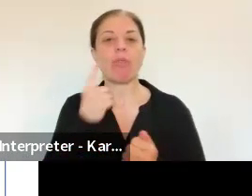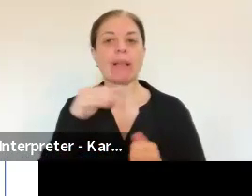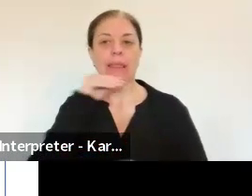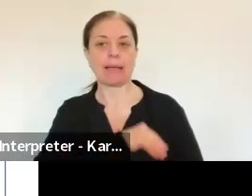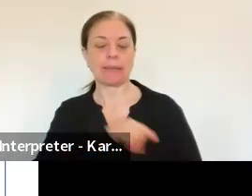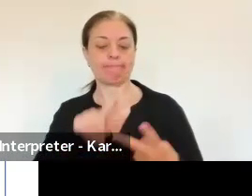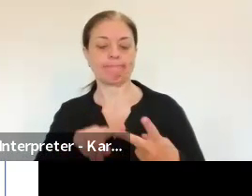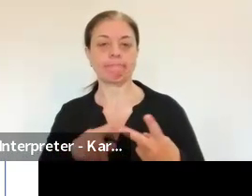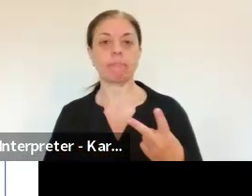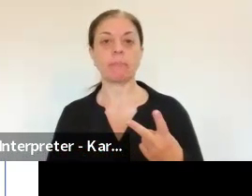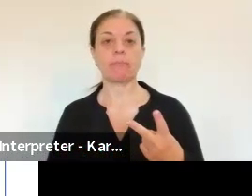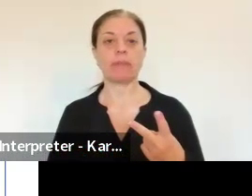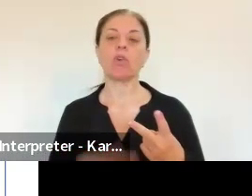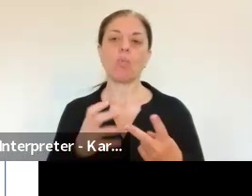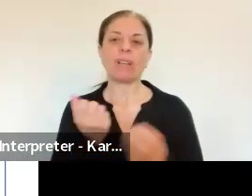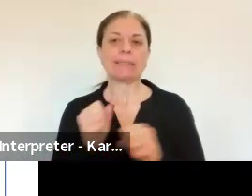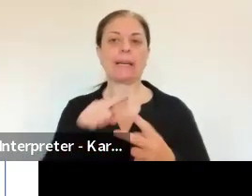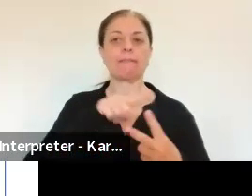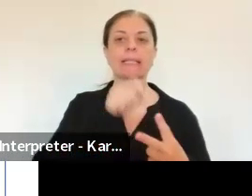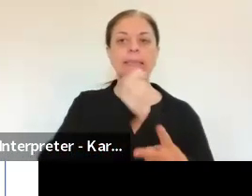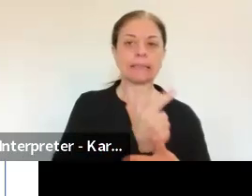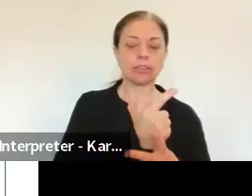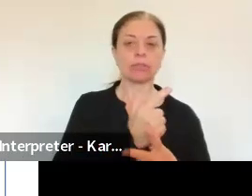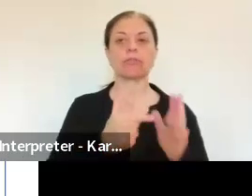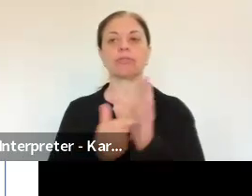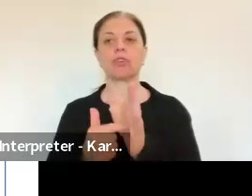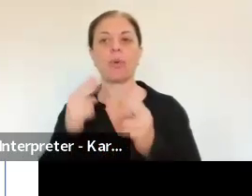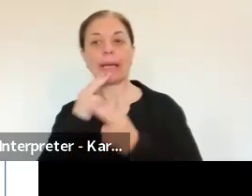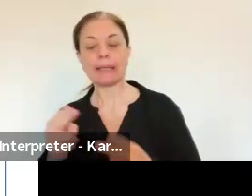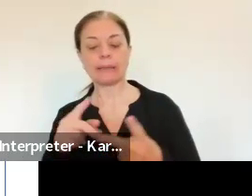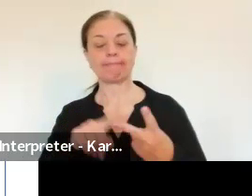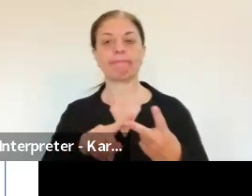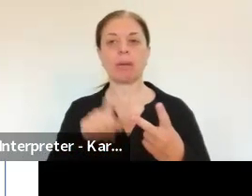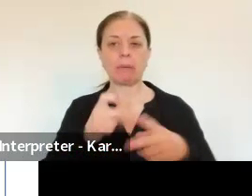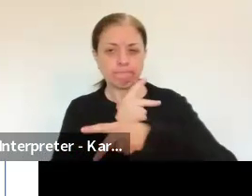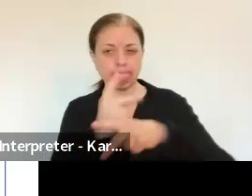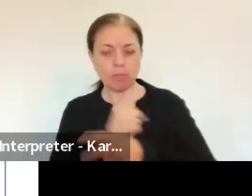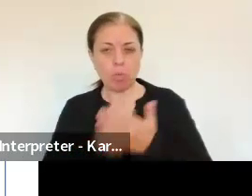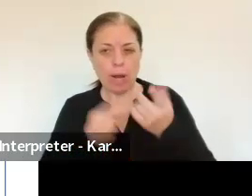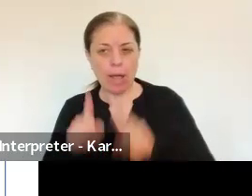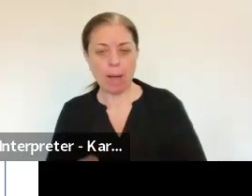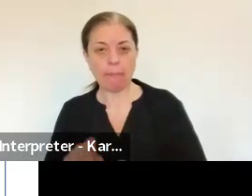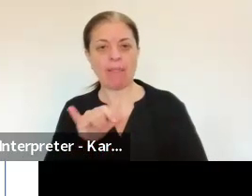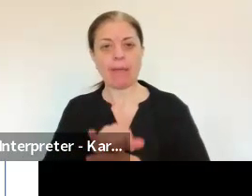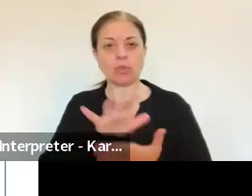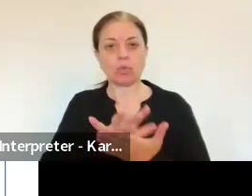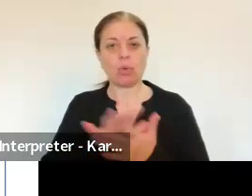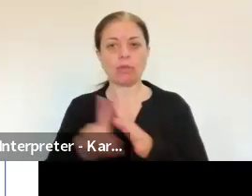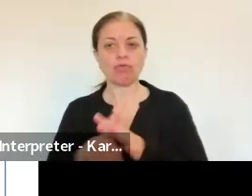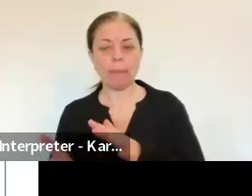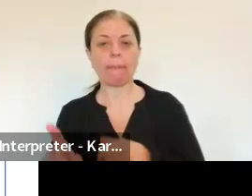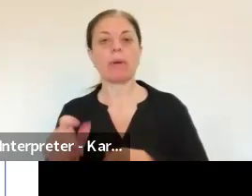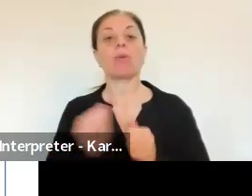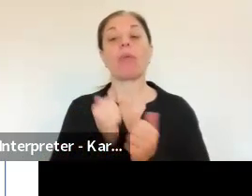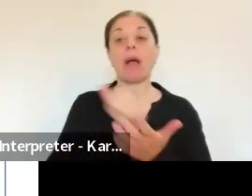lying. Desperate to save her sister and prove her innocence, Grace must piece together what happened on that school trip, and with the